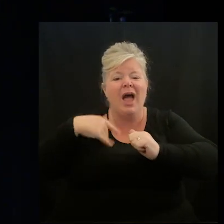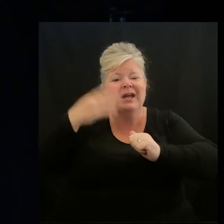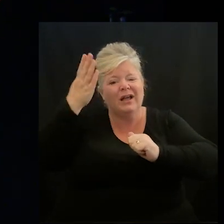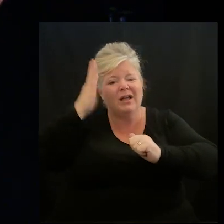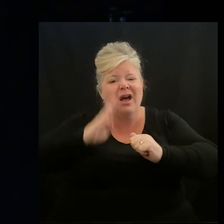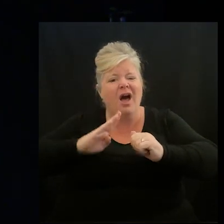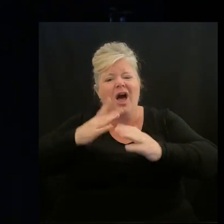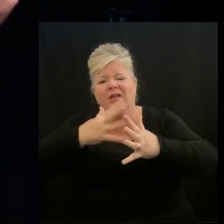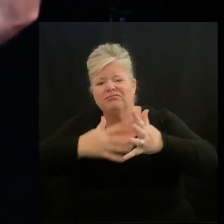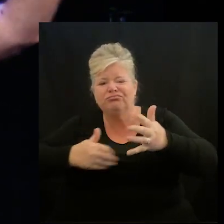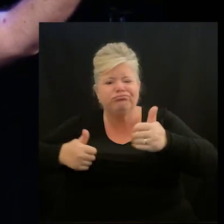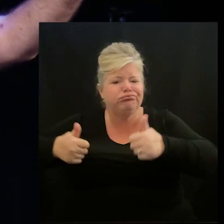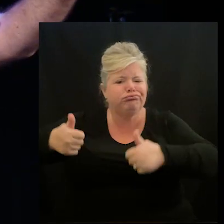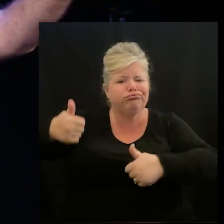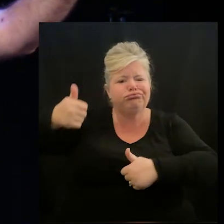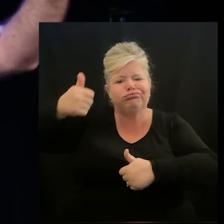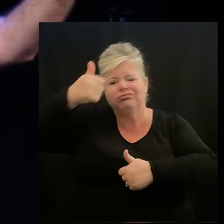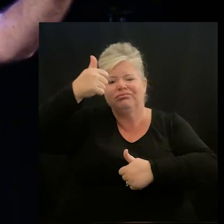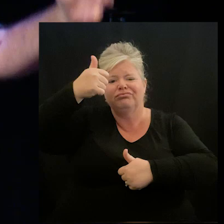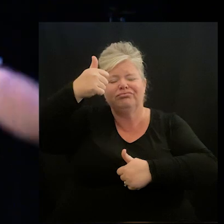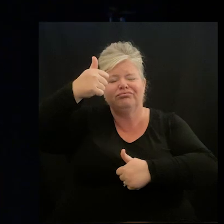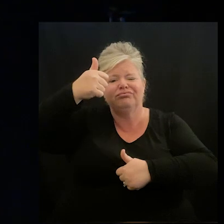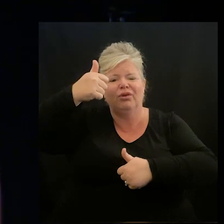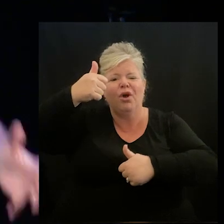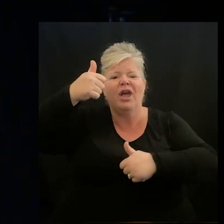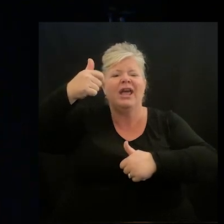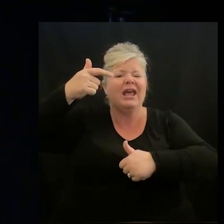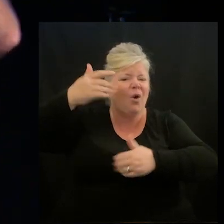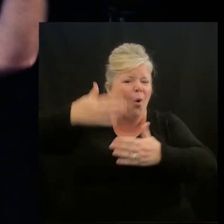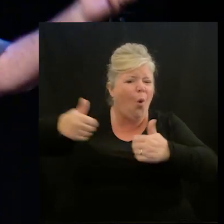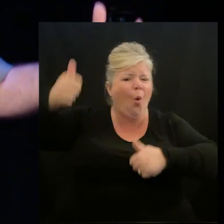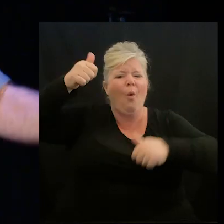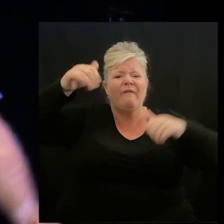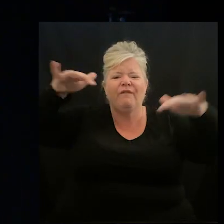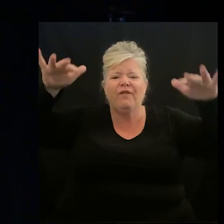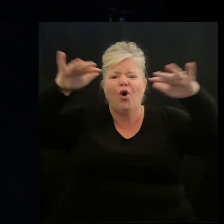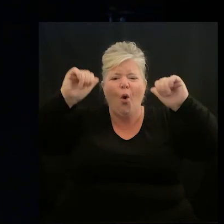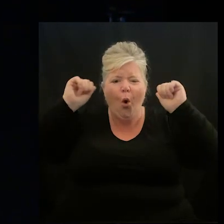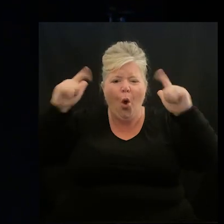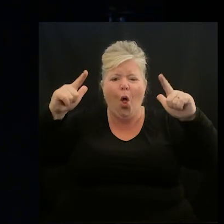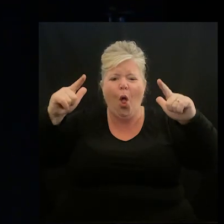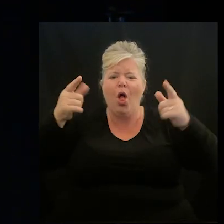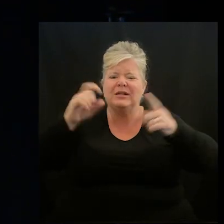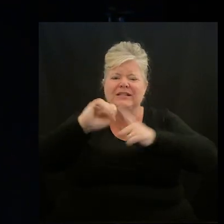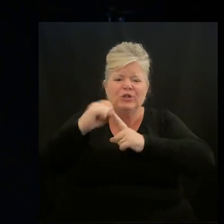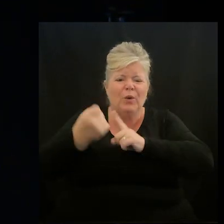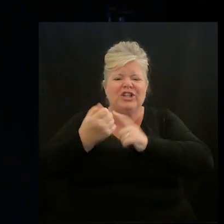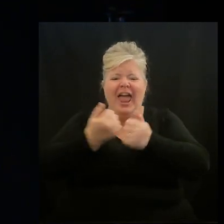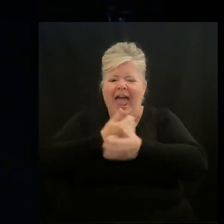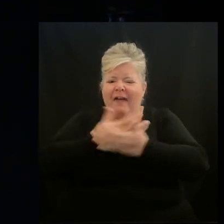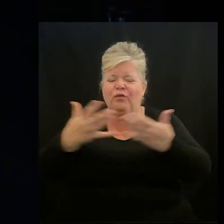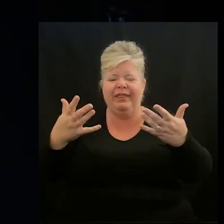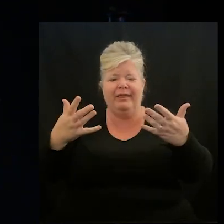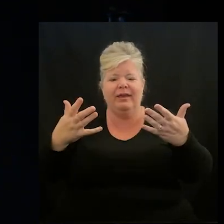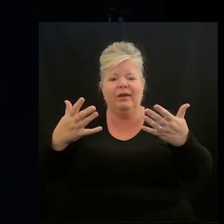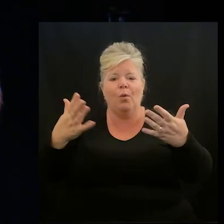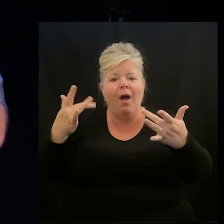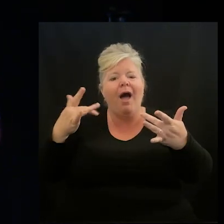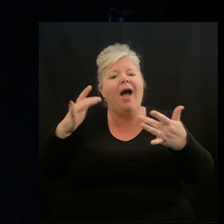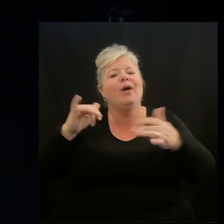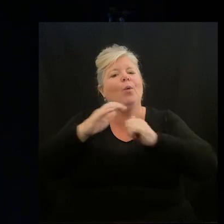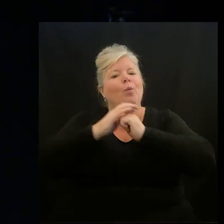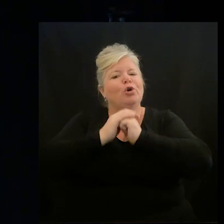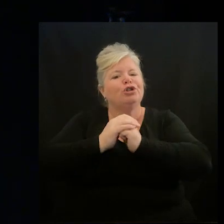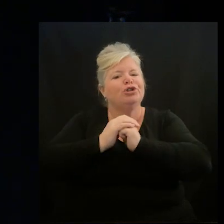highest place where he belongs, over all powers and principalities, over every circumstance and every situation, because that's what